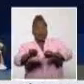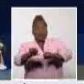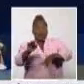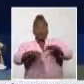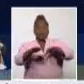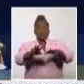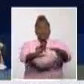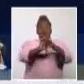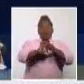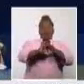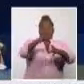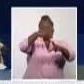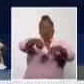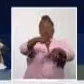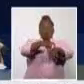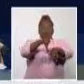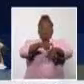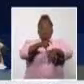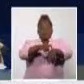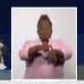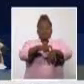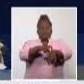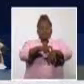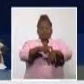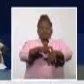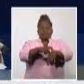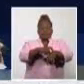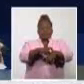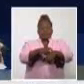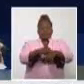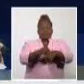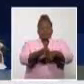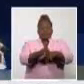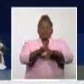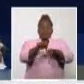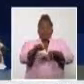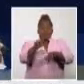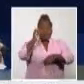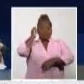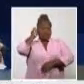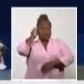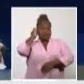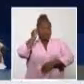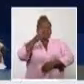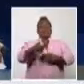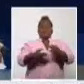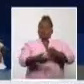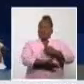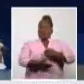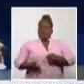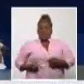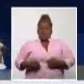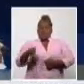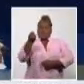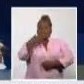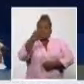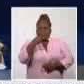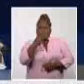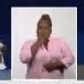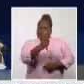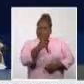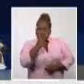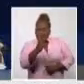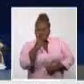she unfortunately died in the early hours of yesterday. We are